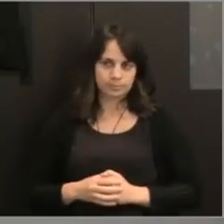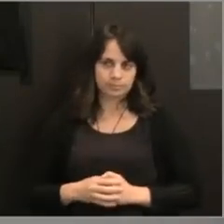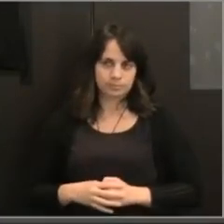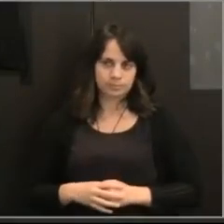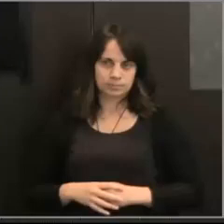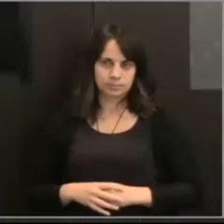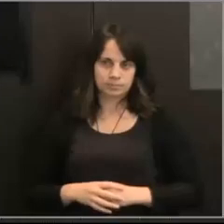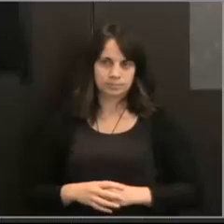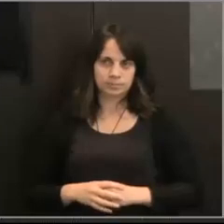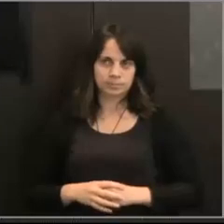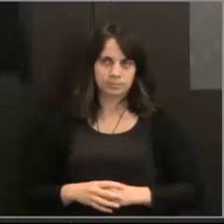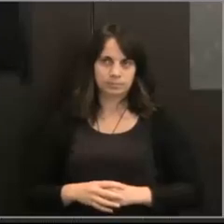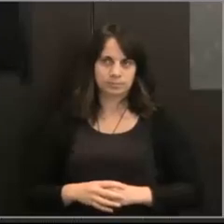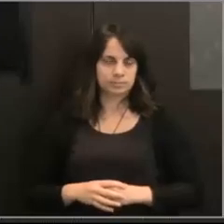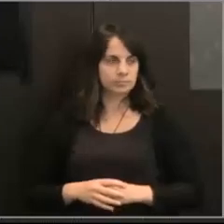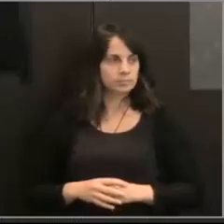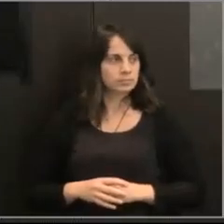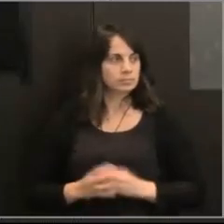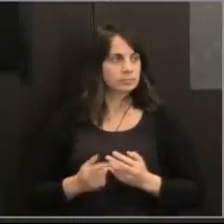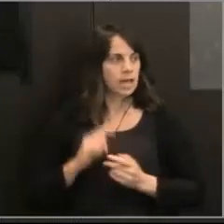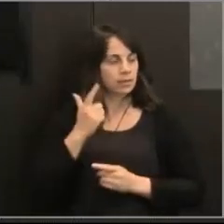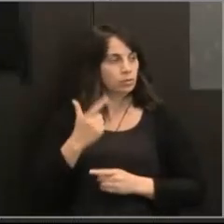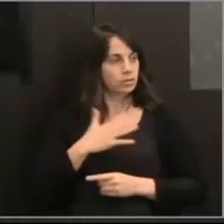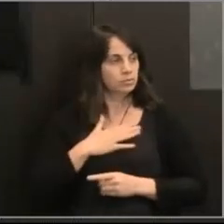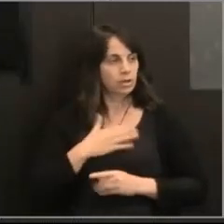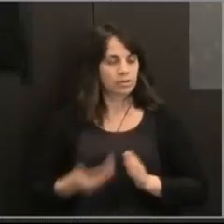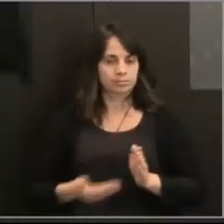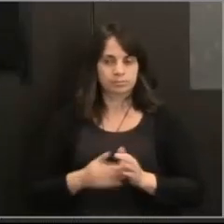Thank you. Are there any council who wish? Ms. Sykes?